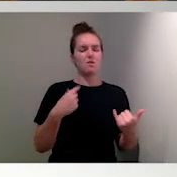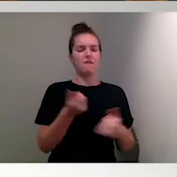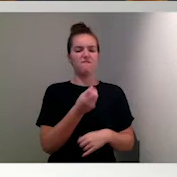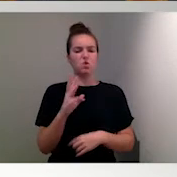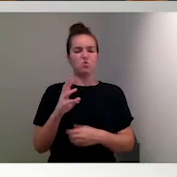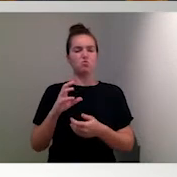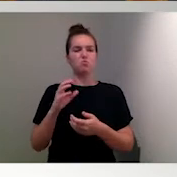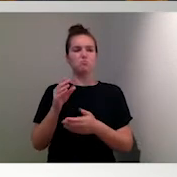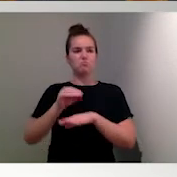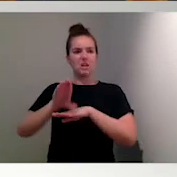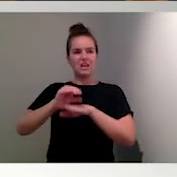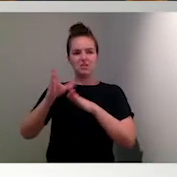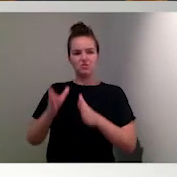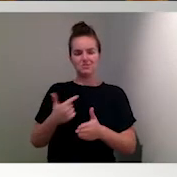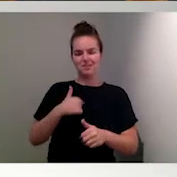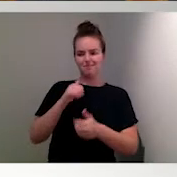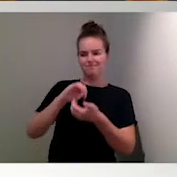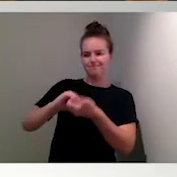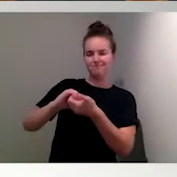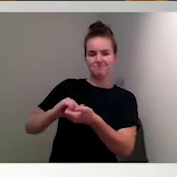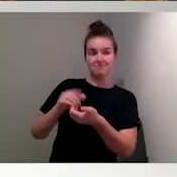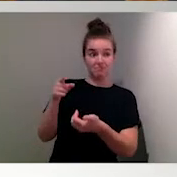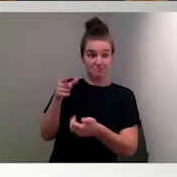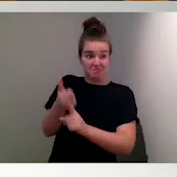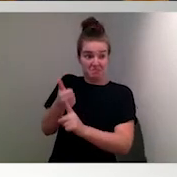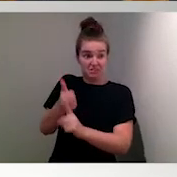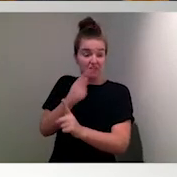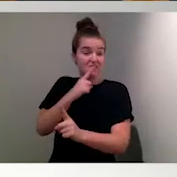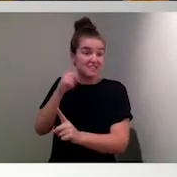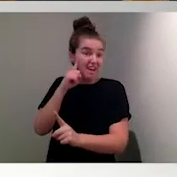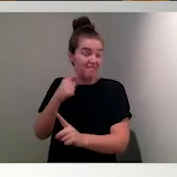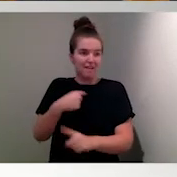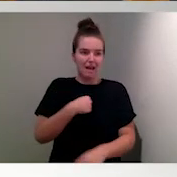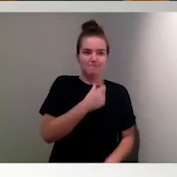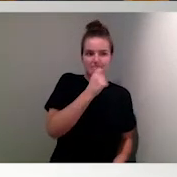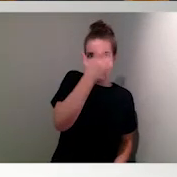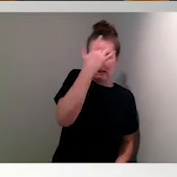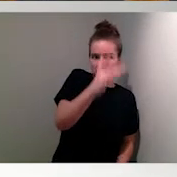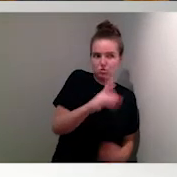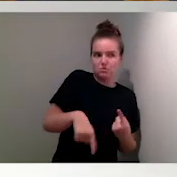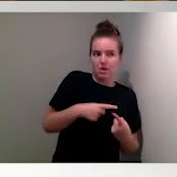again, that's not an area I'm an expert in yet,